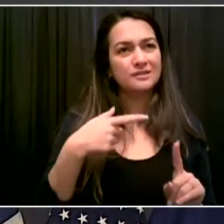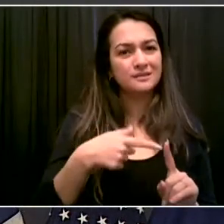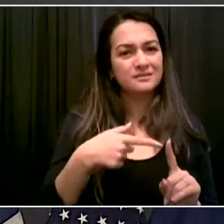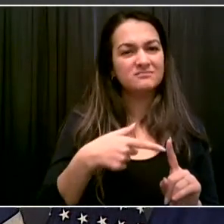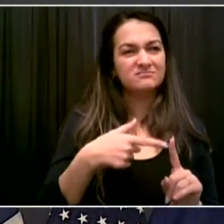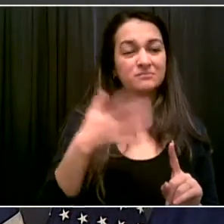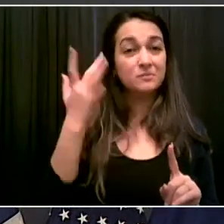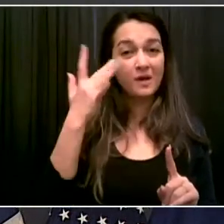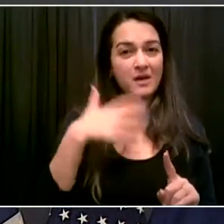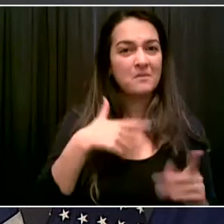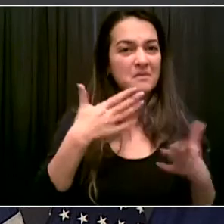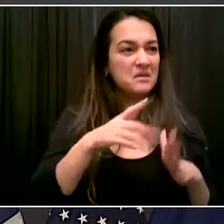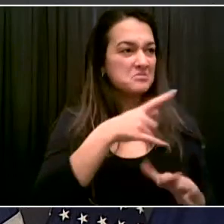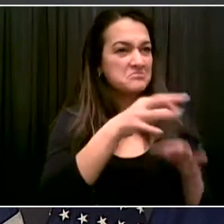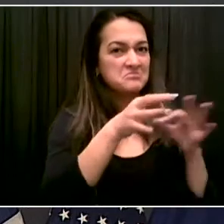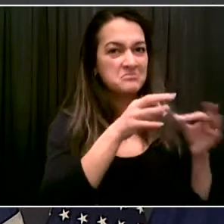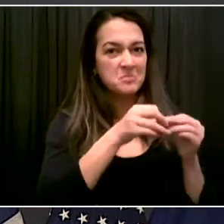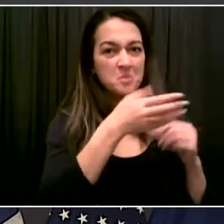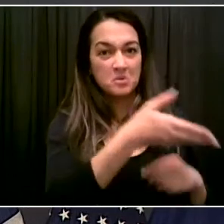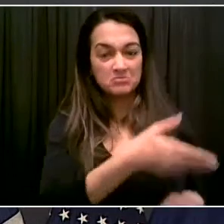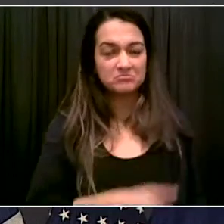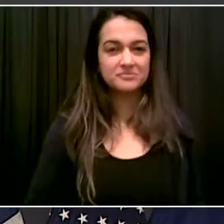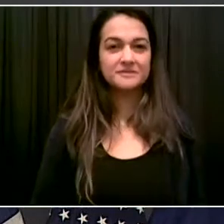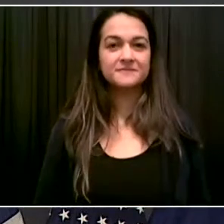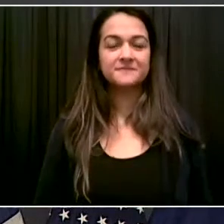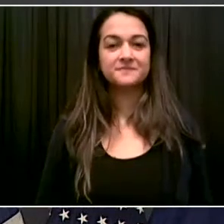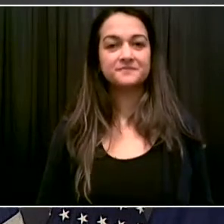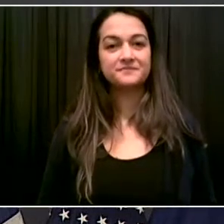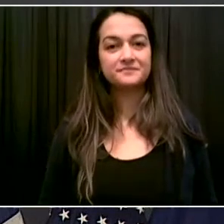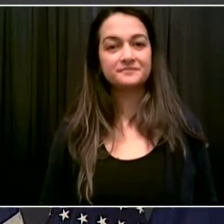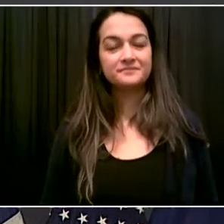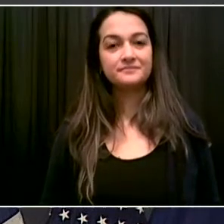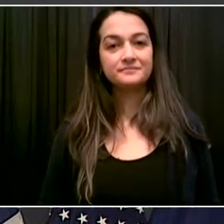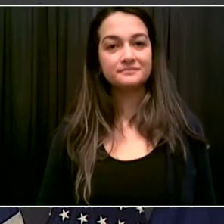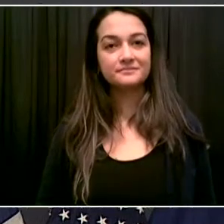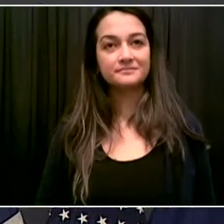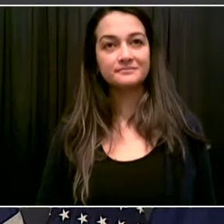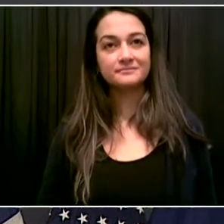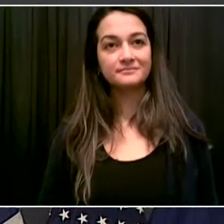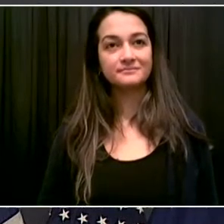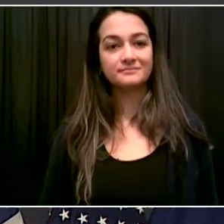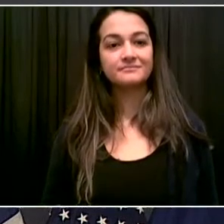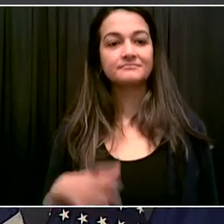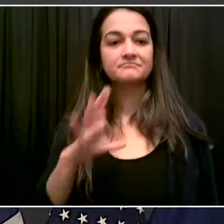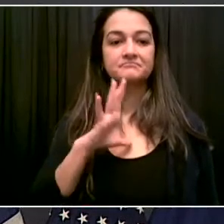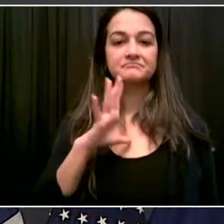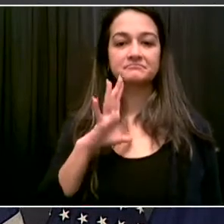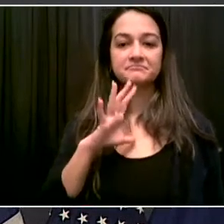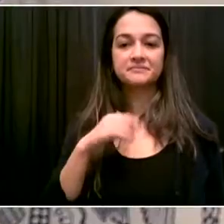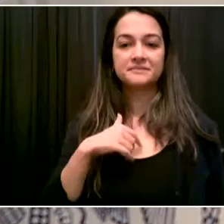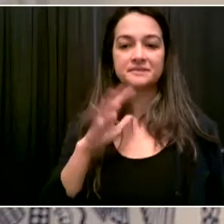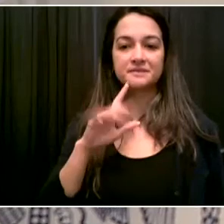a simple statement. Whoever is governor